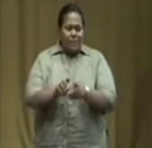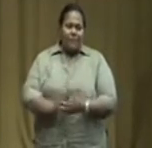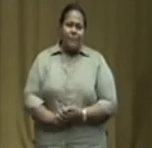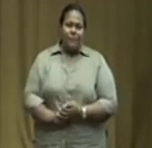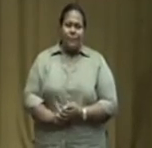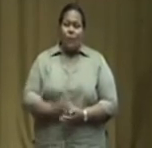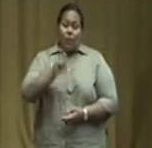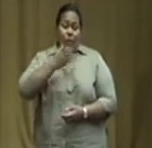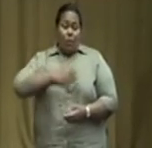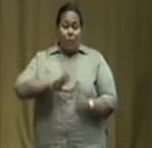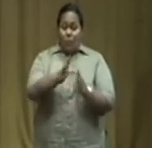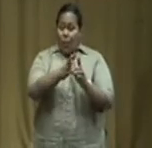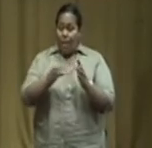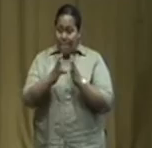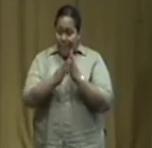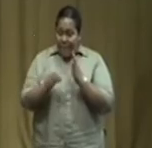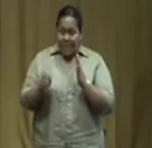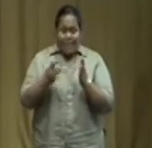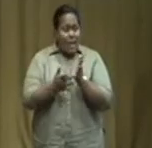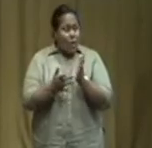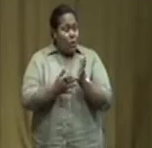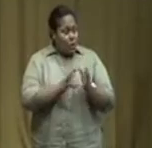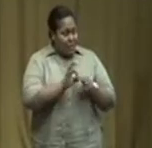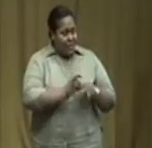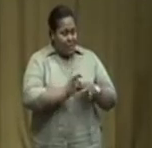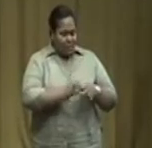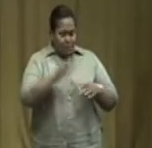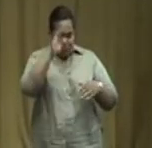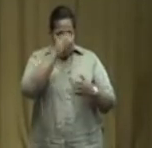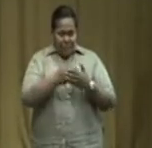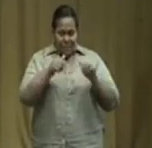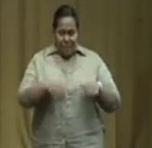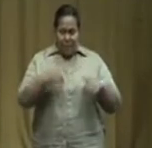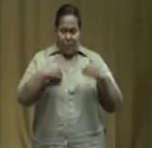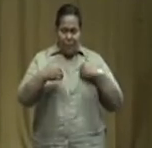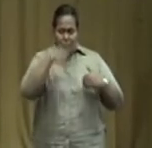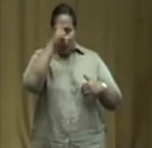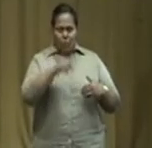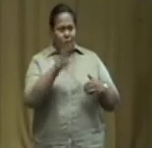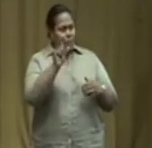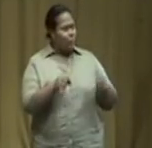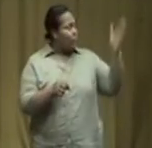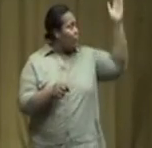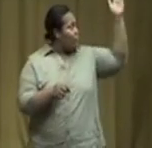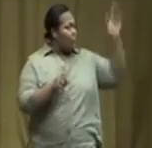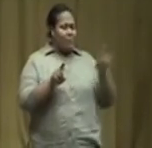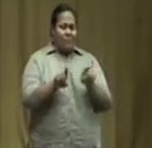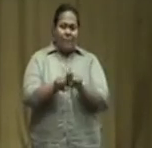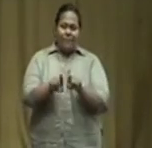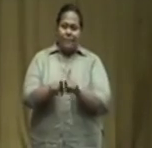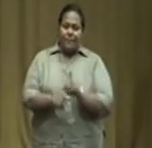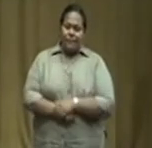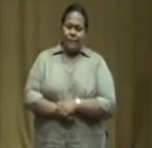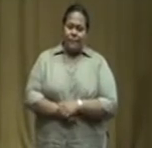replicate any of this technology locally for your own students here on campus, you would be able to do that because it's entirely based on open source